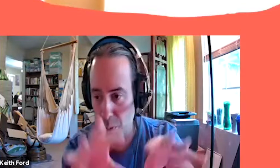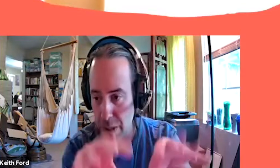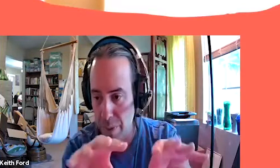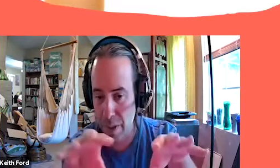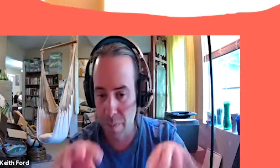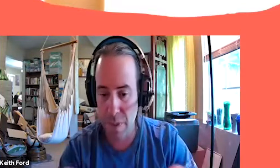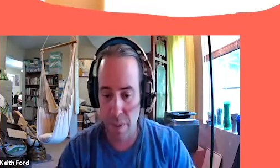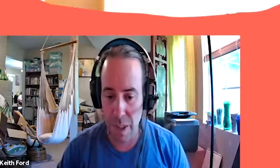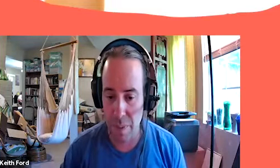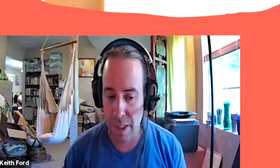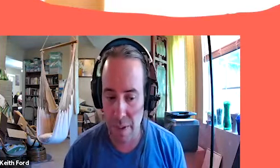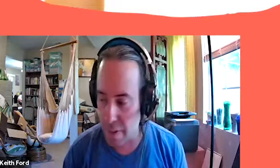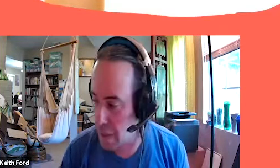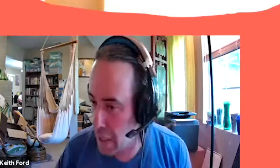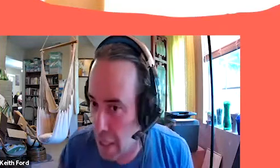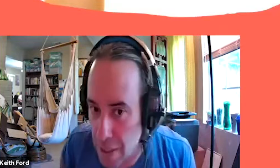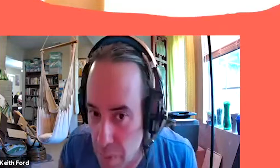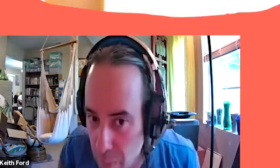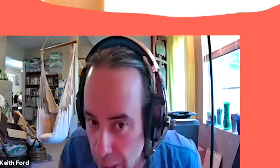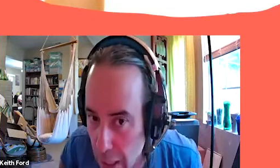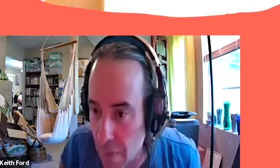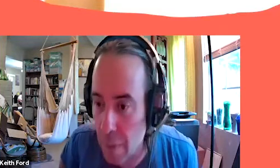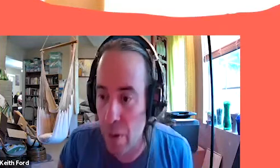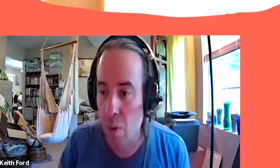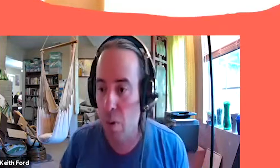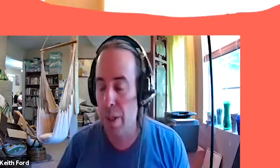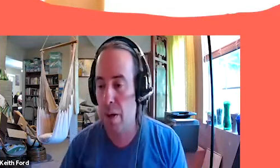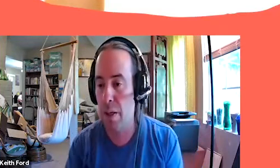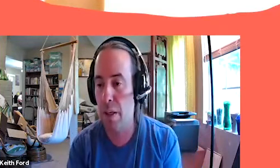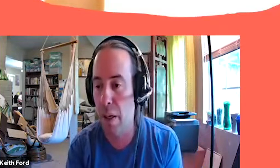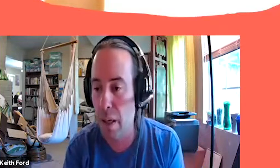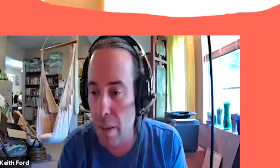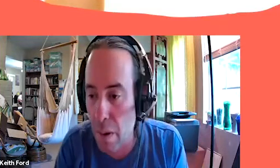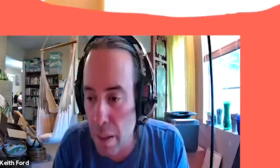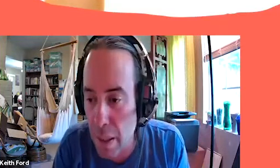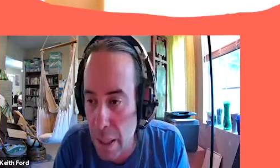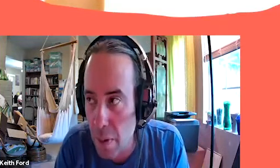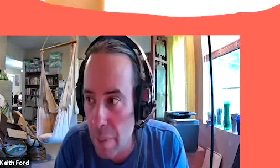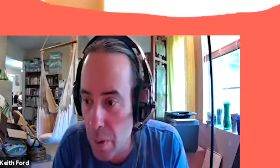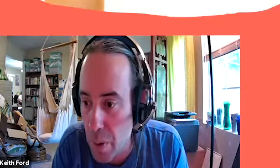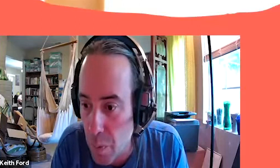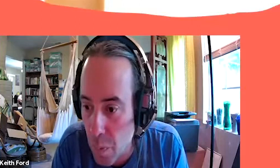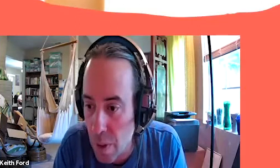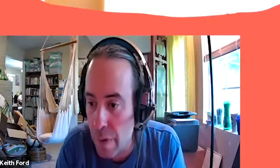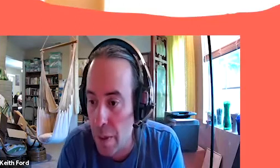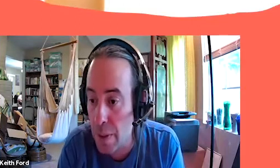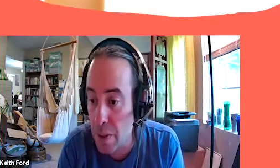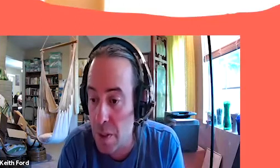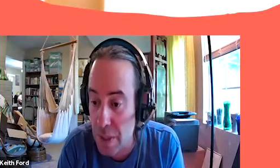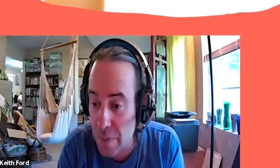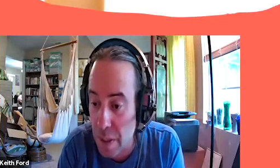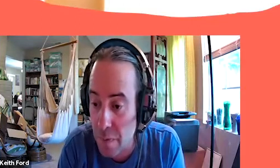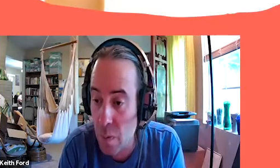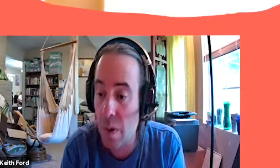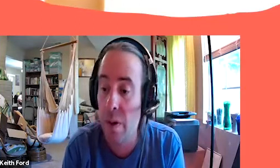Before we jump into the meat and potatoes of this, I just want to point out that we are working on another MOU for the